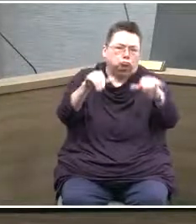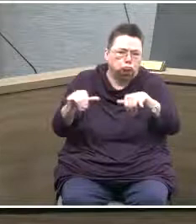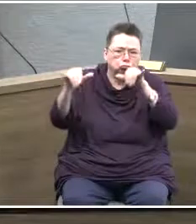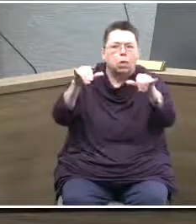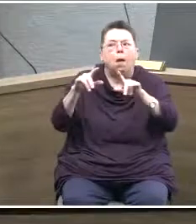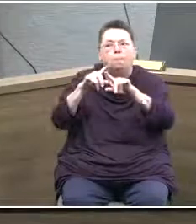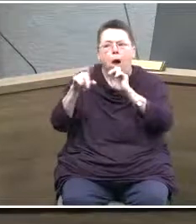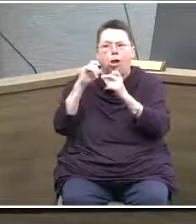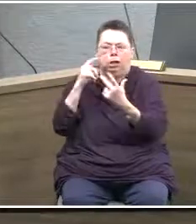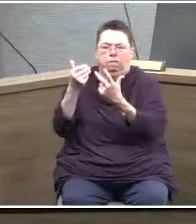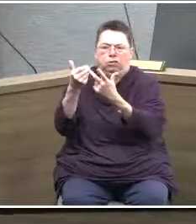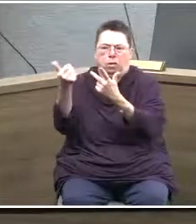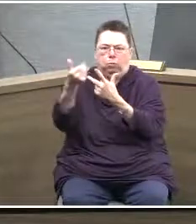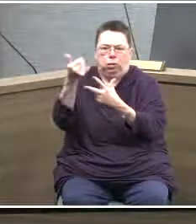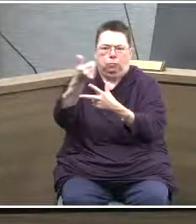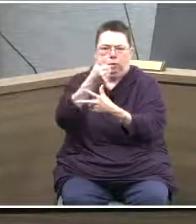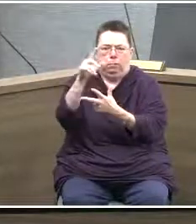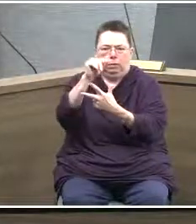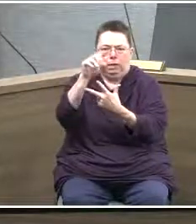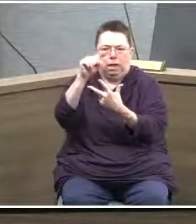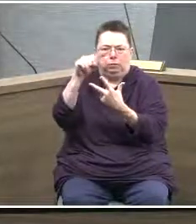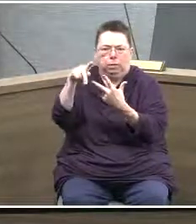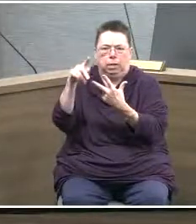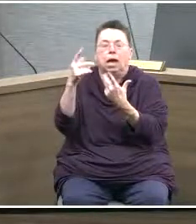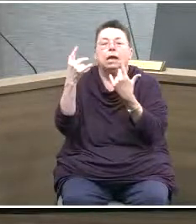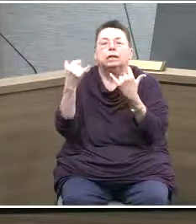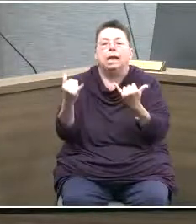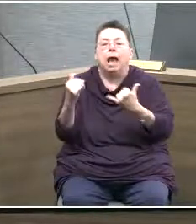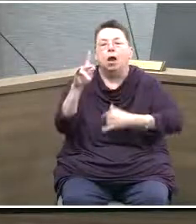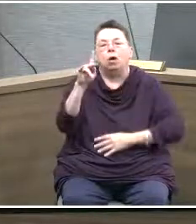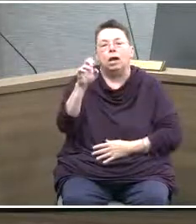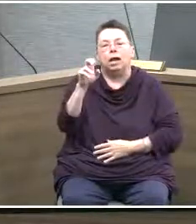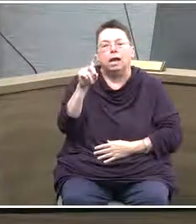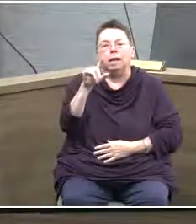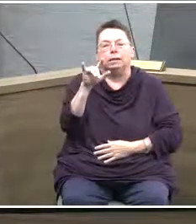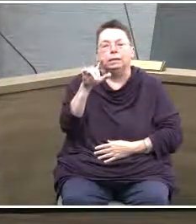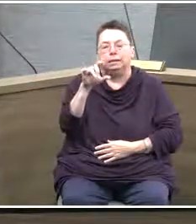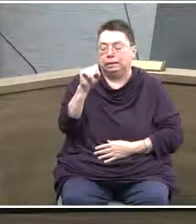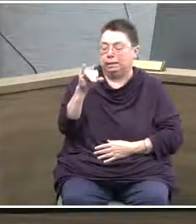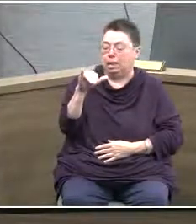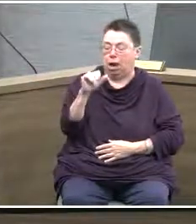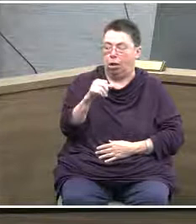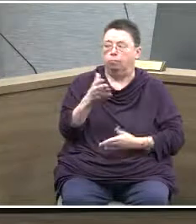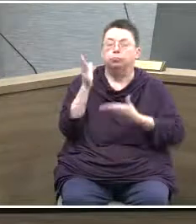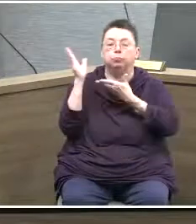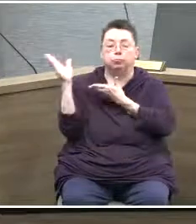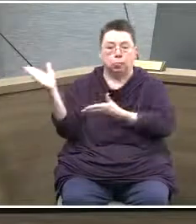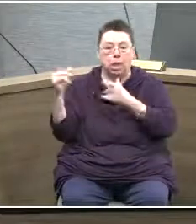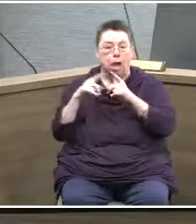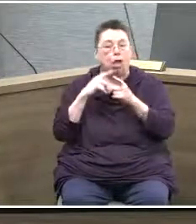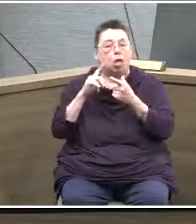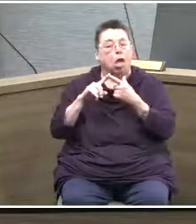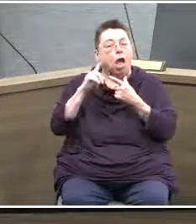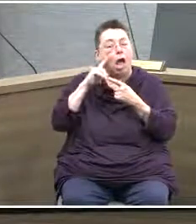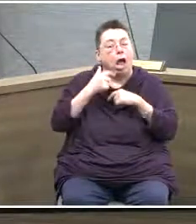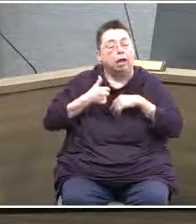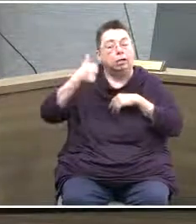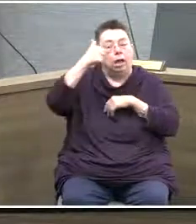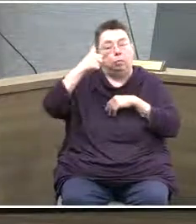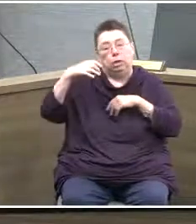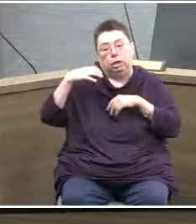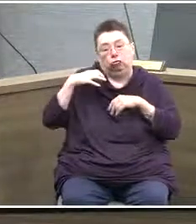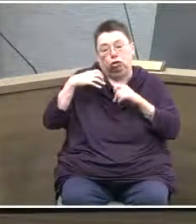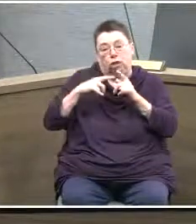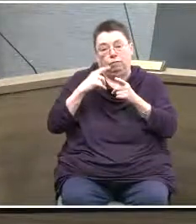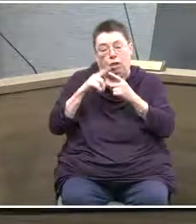consistent. At this time, I will ask Ketsia Kolene, Deputy Chief for Housing Policy and Occupancy in CHA's